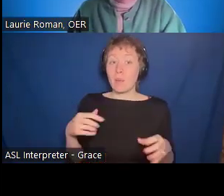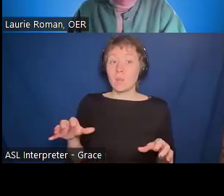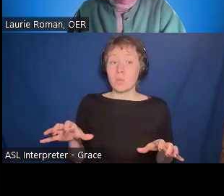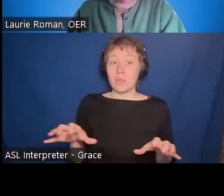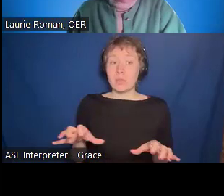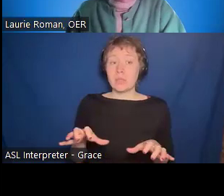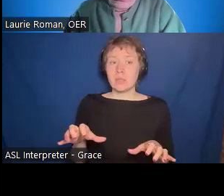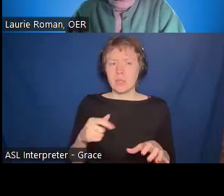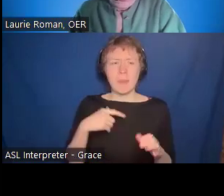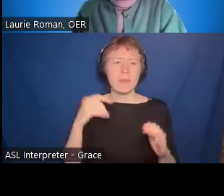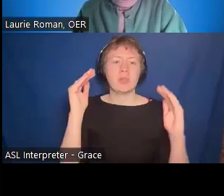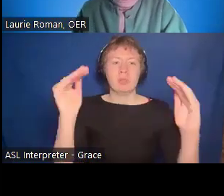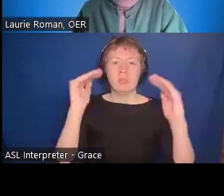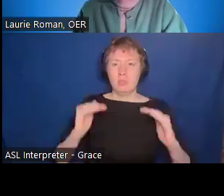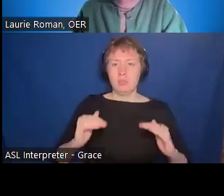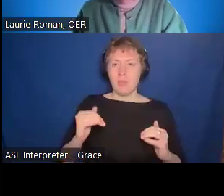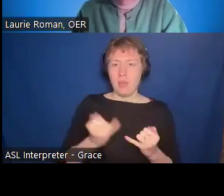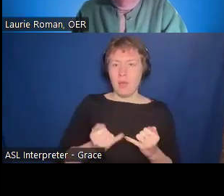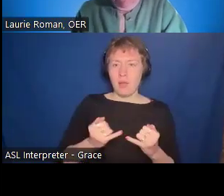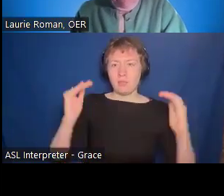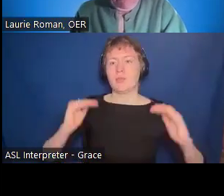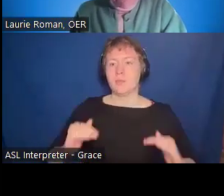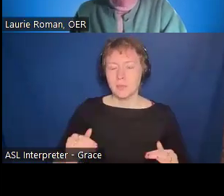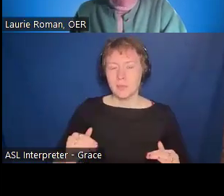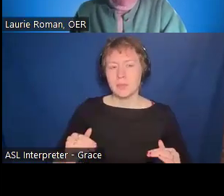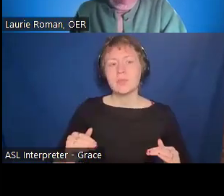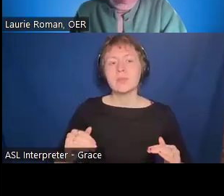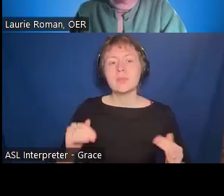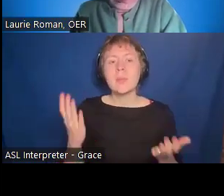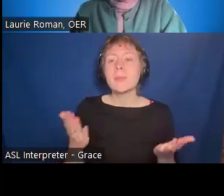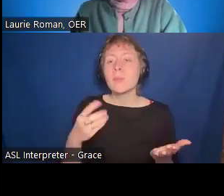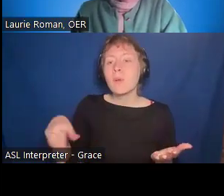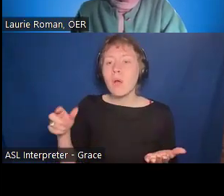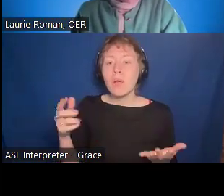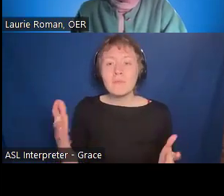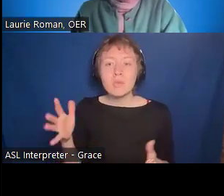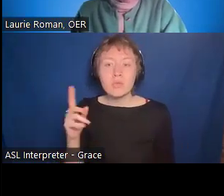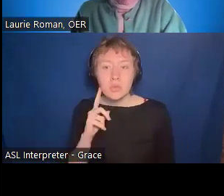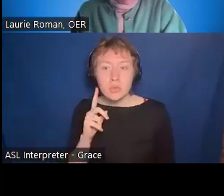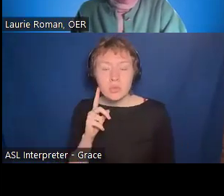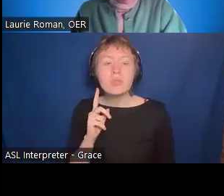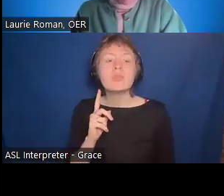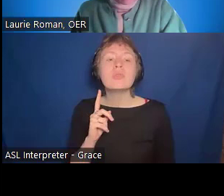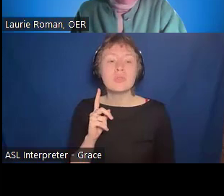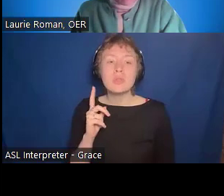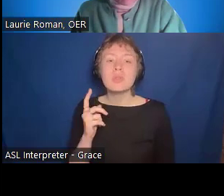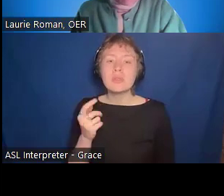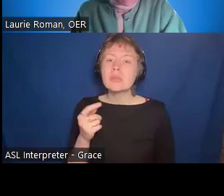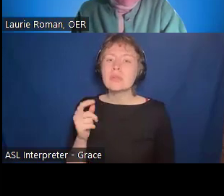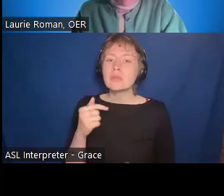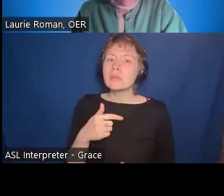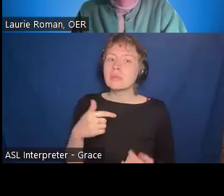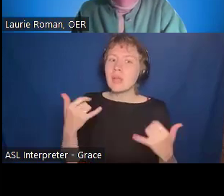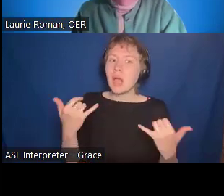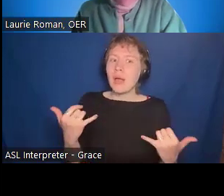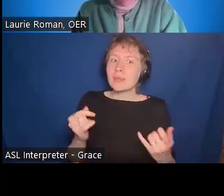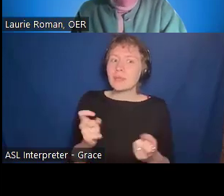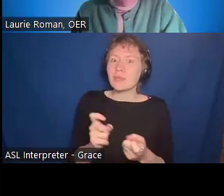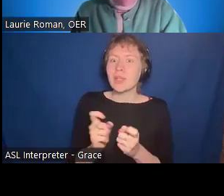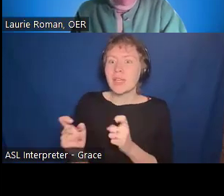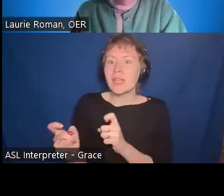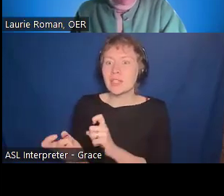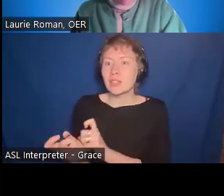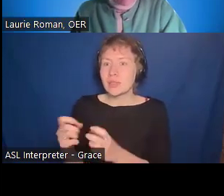the last bullet. As you probably all have heard, we have been in a bit of a flux with PEDP